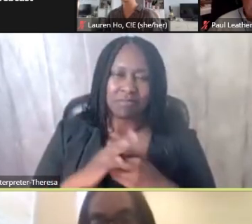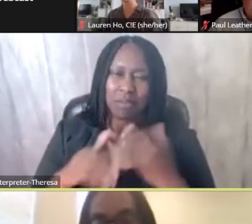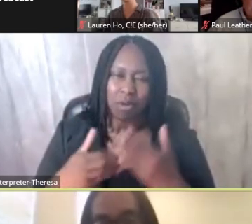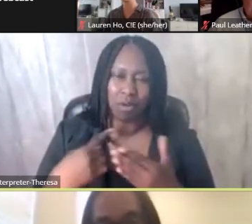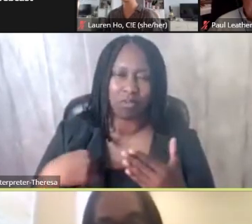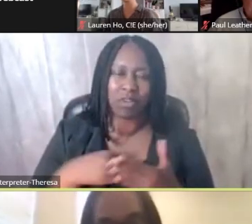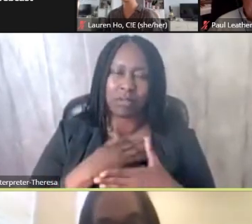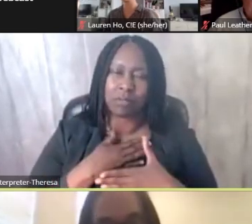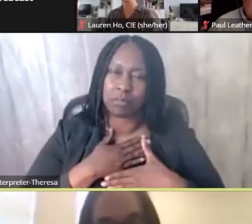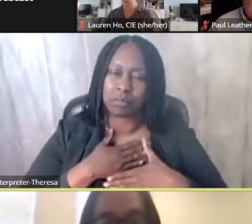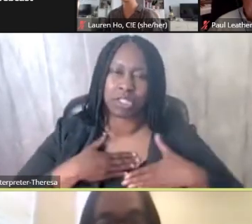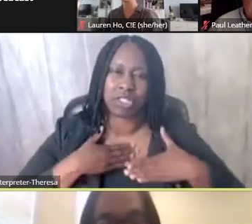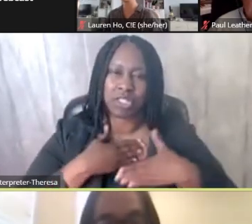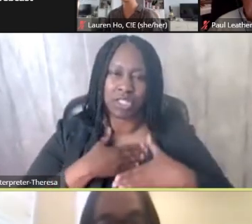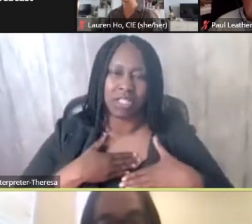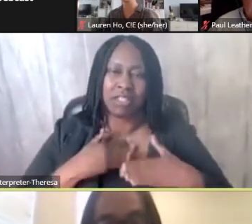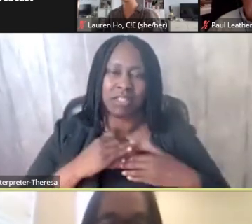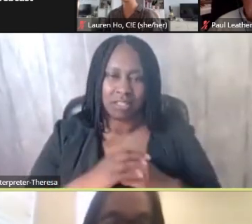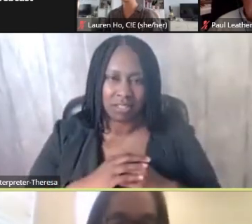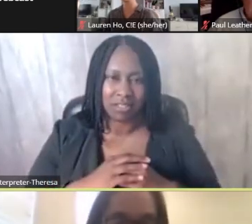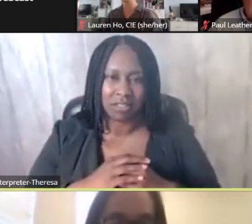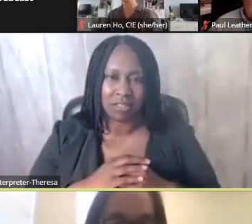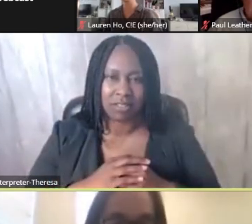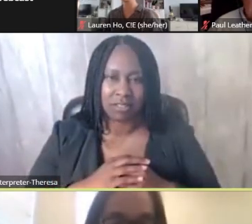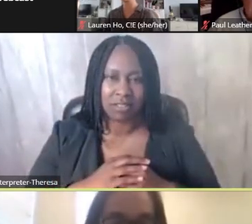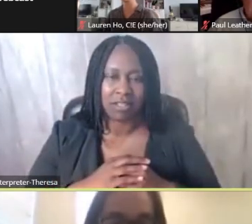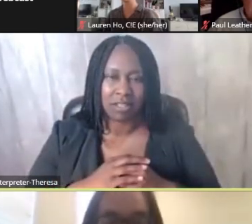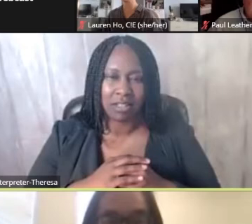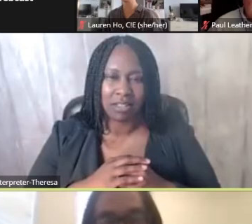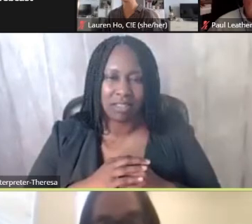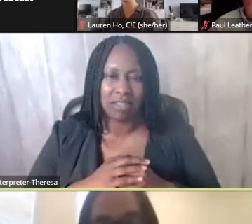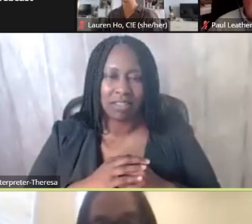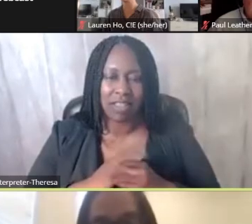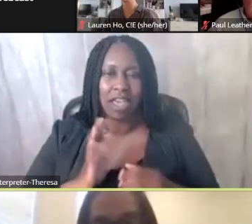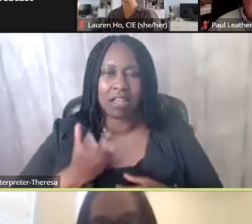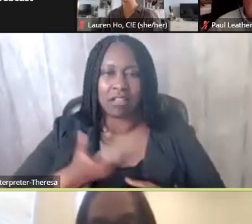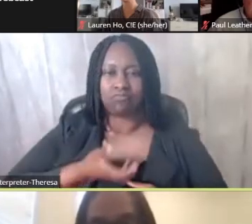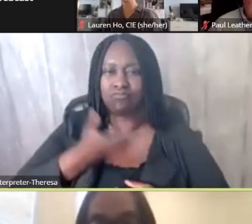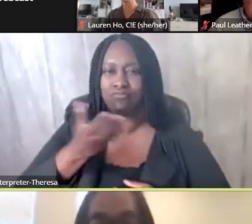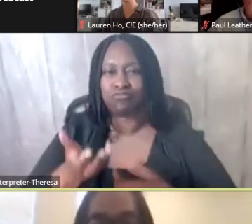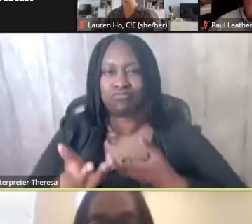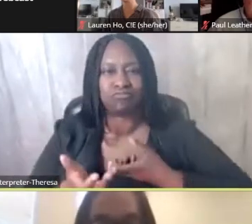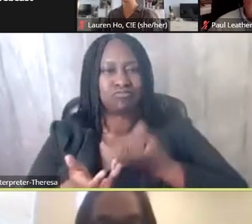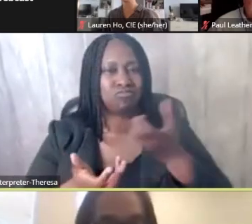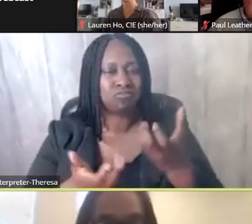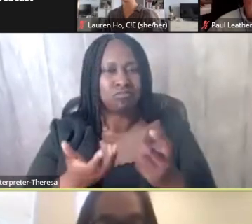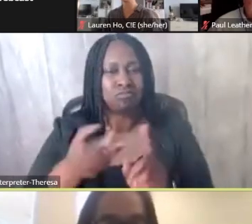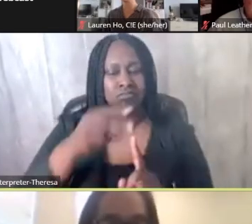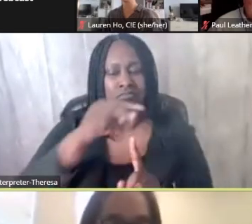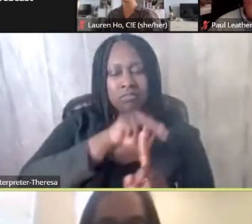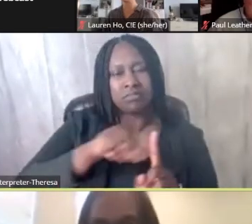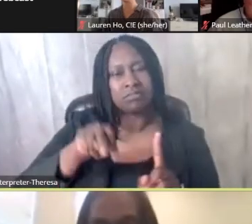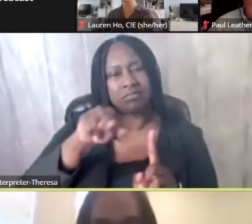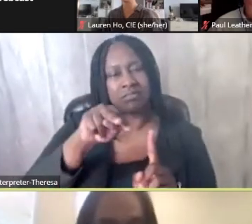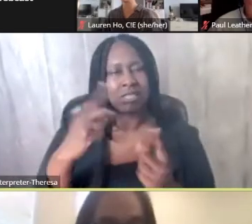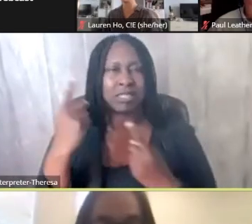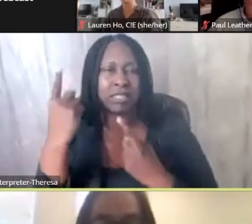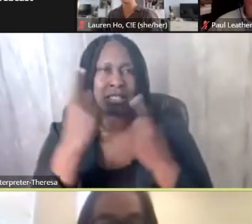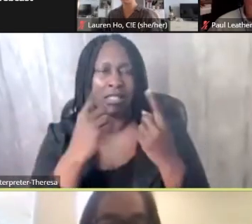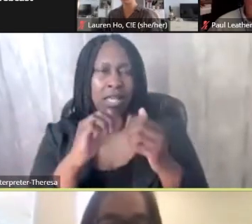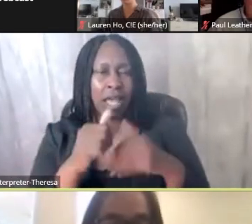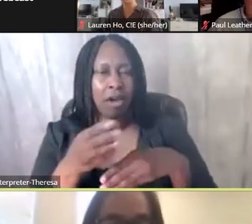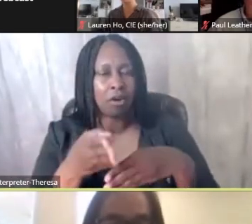this multi-part and multi-lens approach to thinking about improvement. And humans are natural